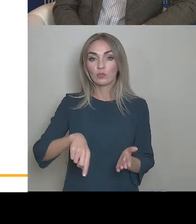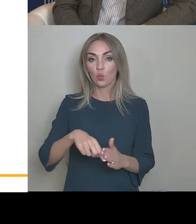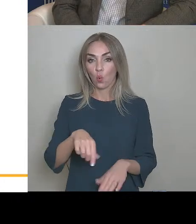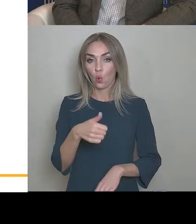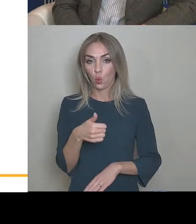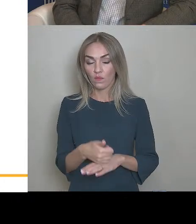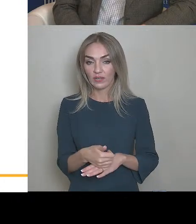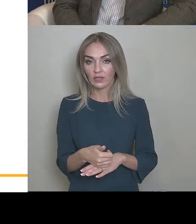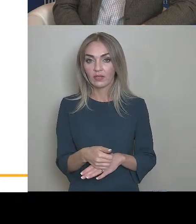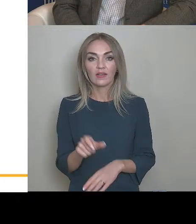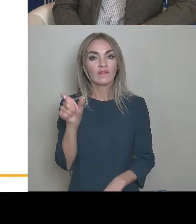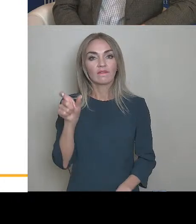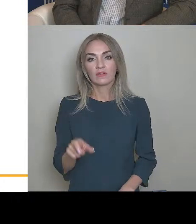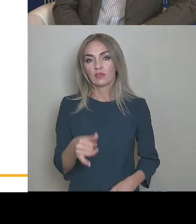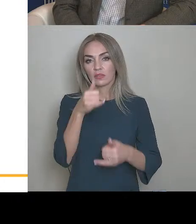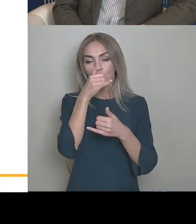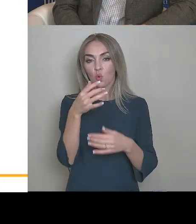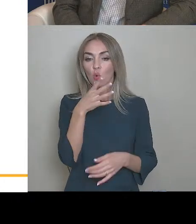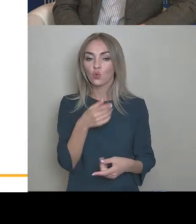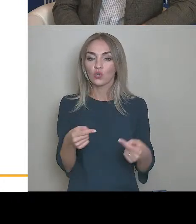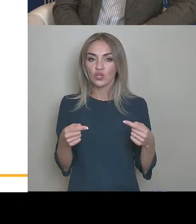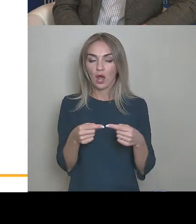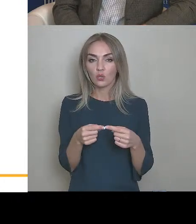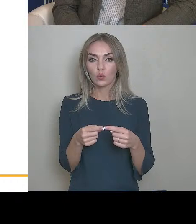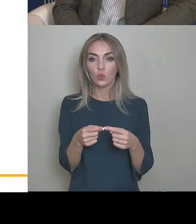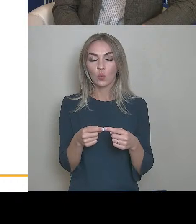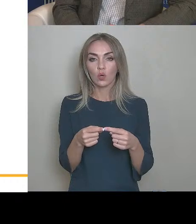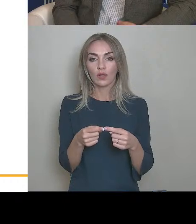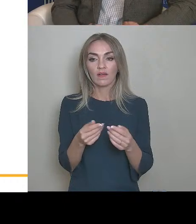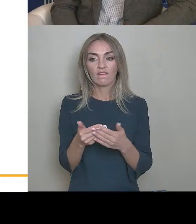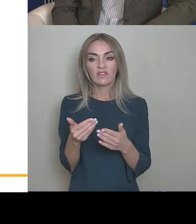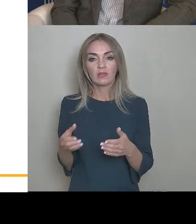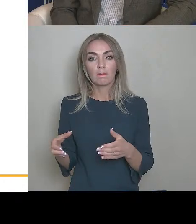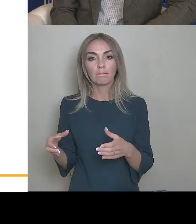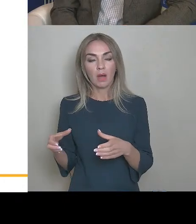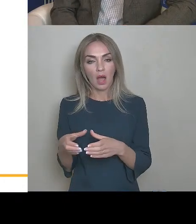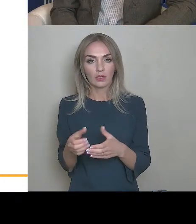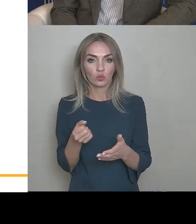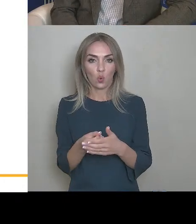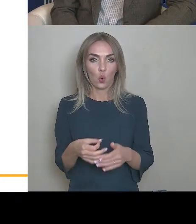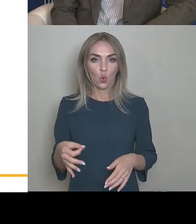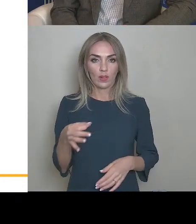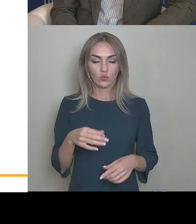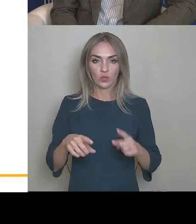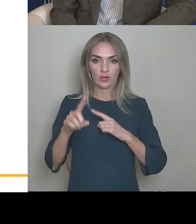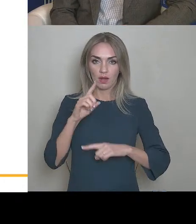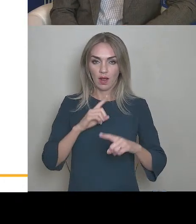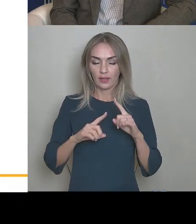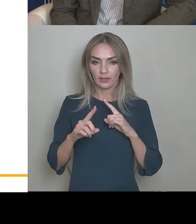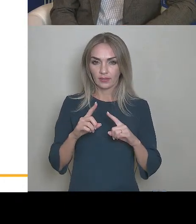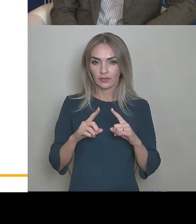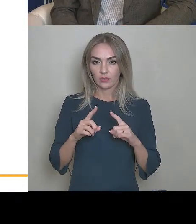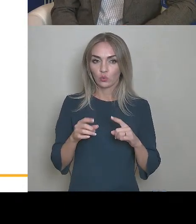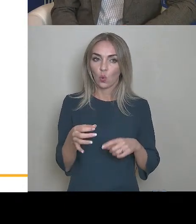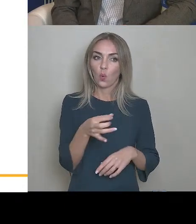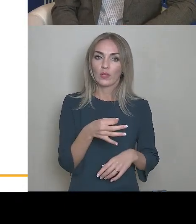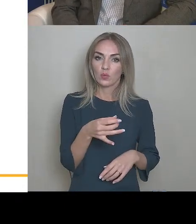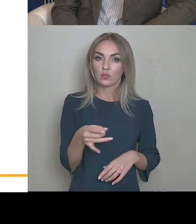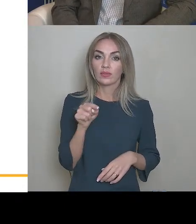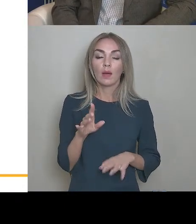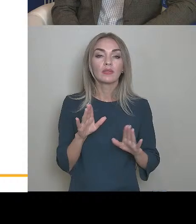for the leader of the city, so he cannot be nominated at the same time by the